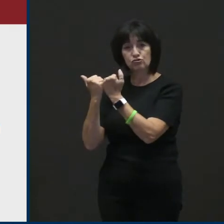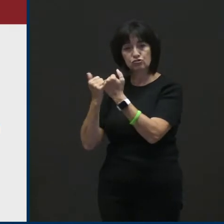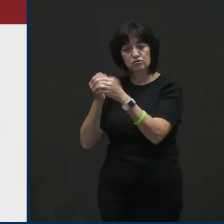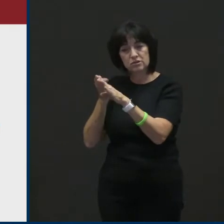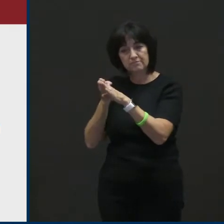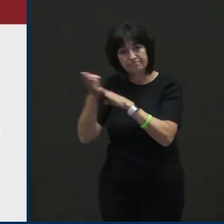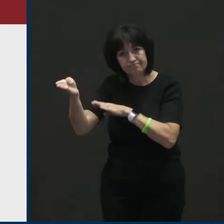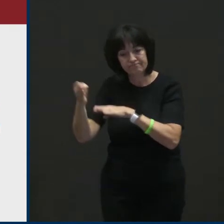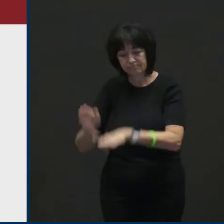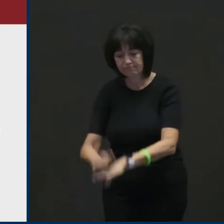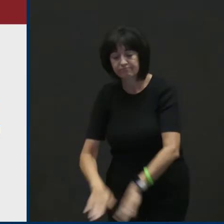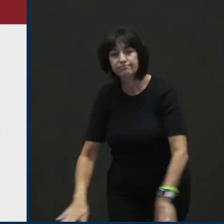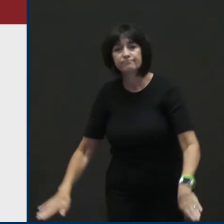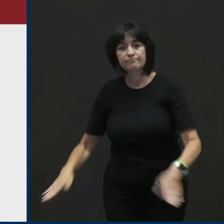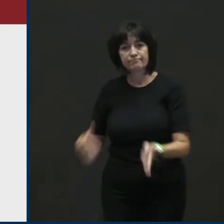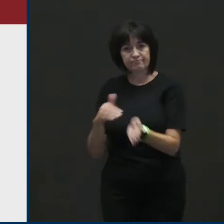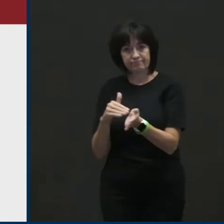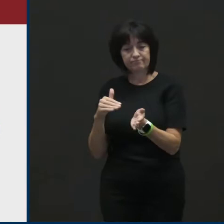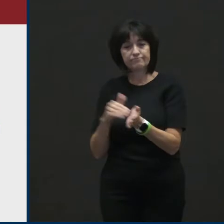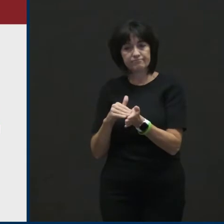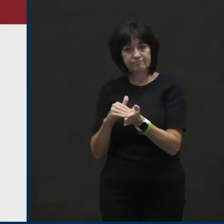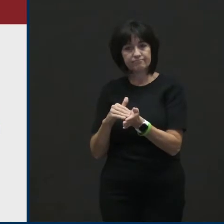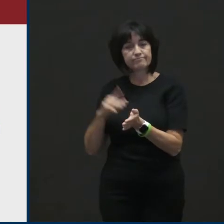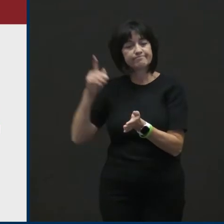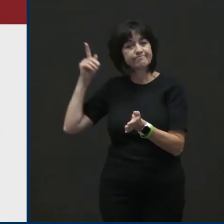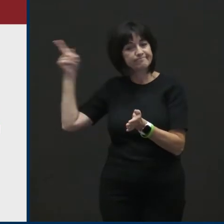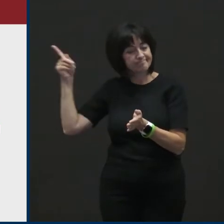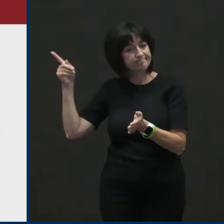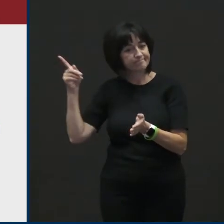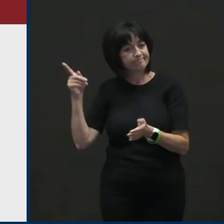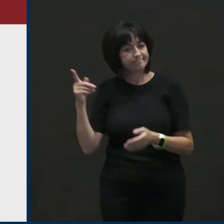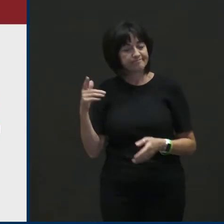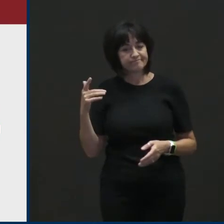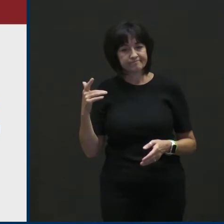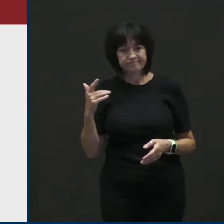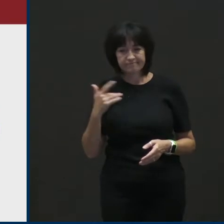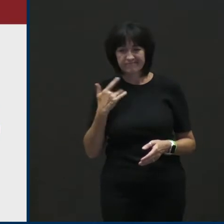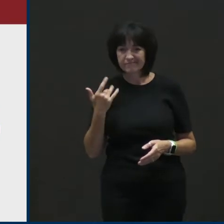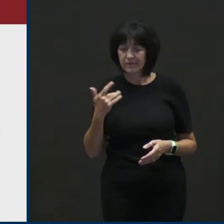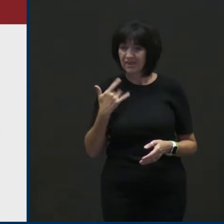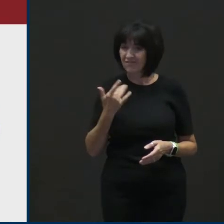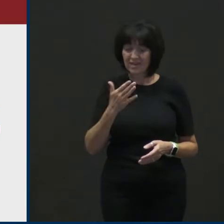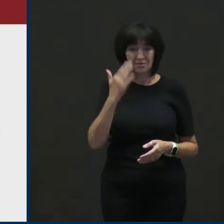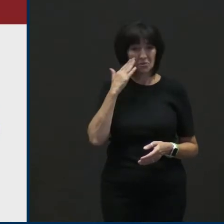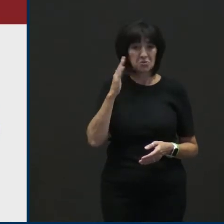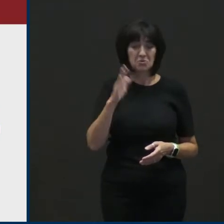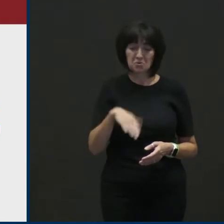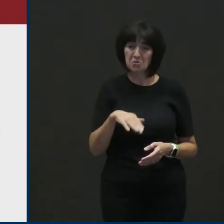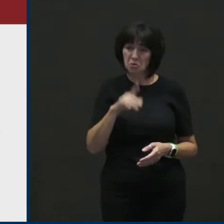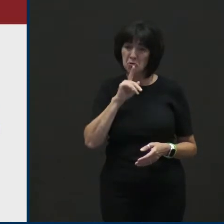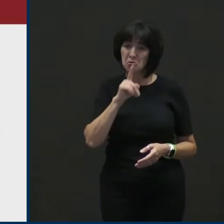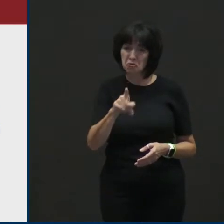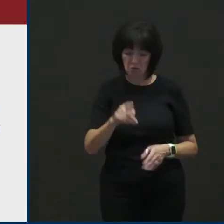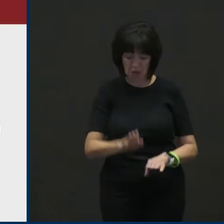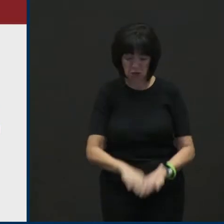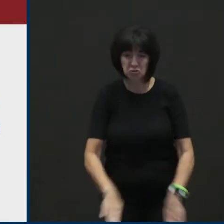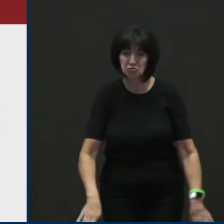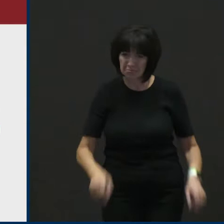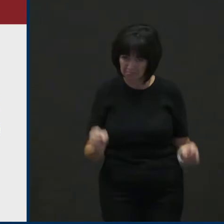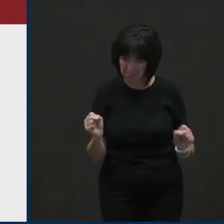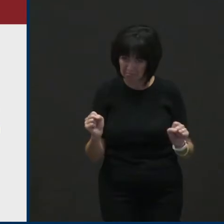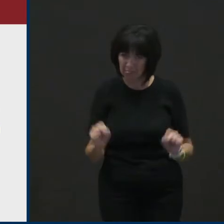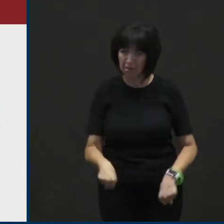face coverings for children, feeling that we had really, in many ways, underestimated the ability for kids to tolerate